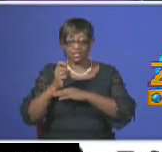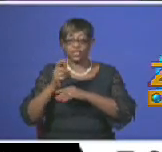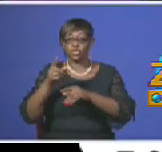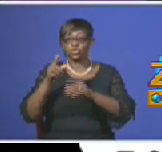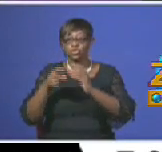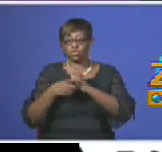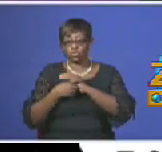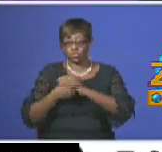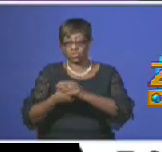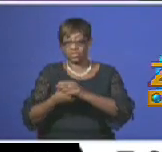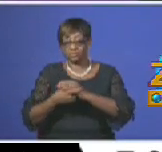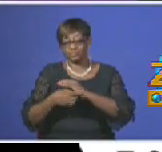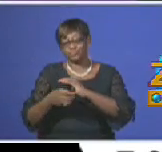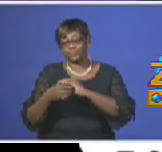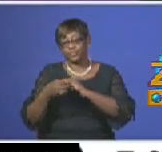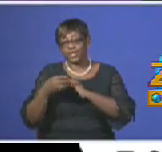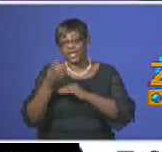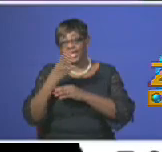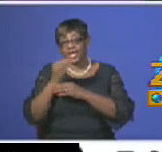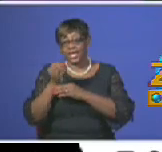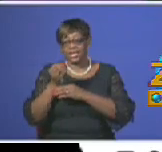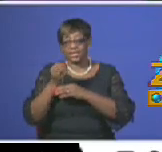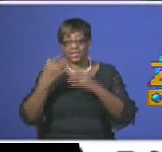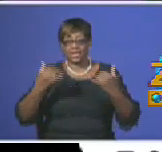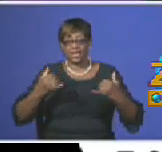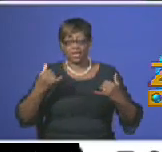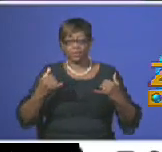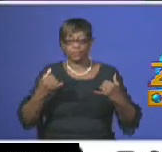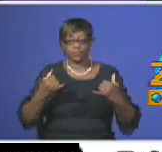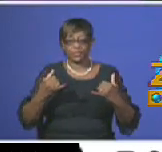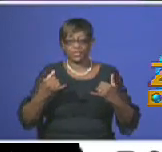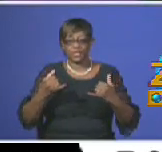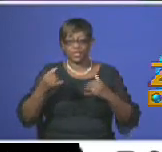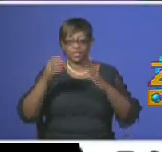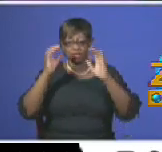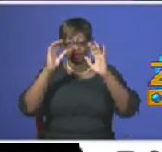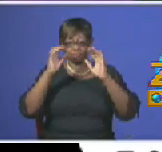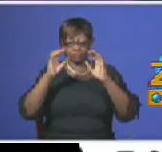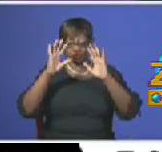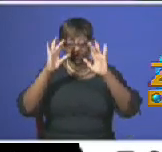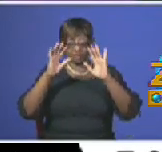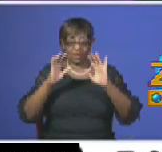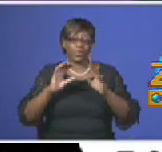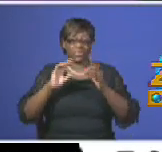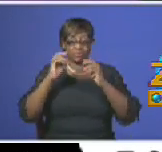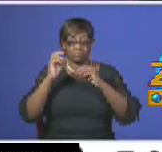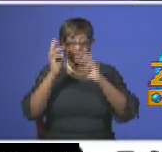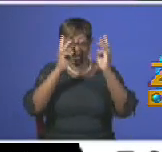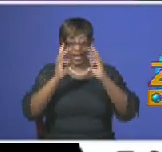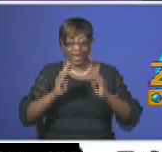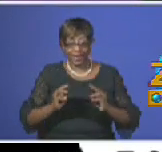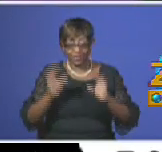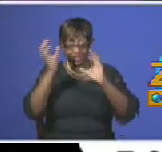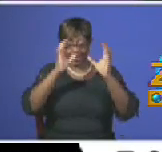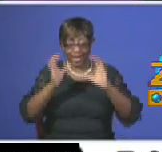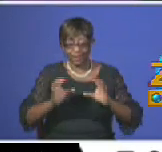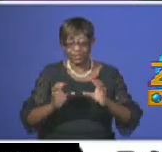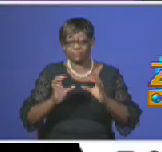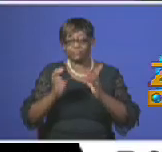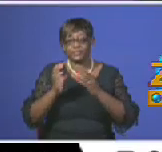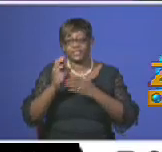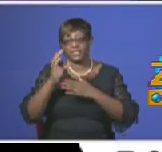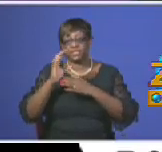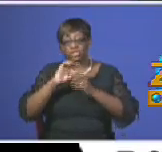tools. Prime Minister Minnis indicated that the combination of climate change and the COVID-19 pandemic has proven that